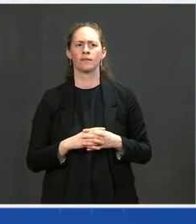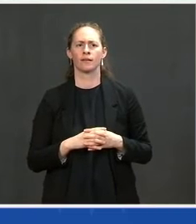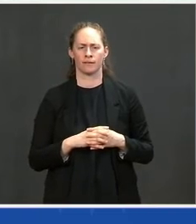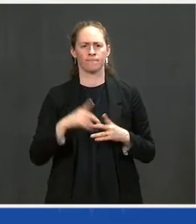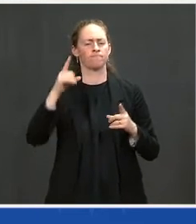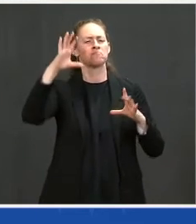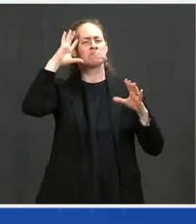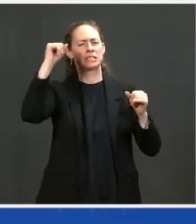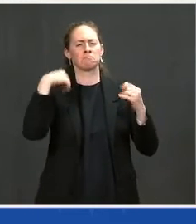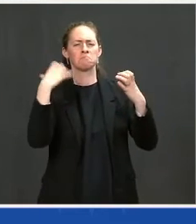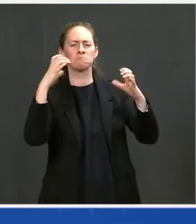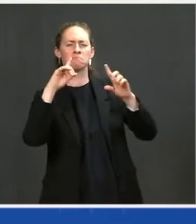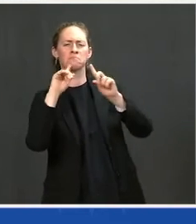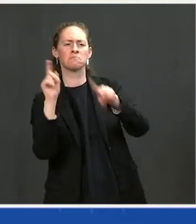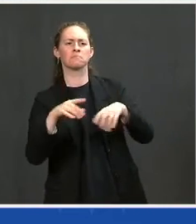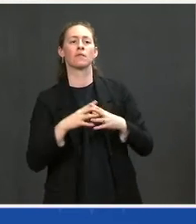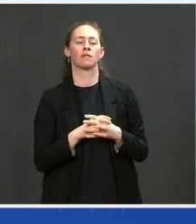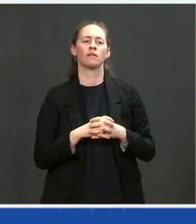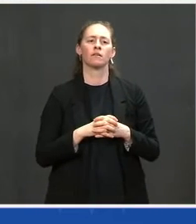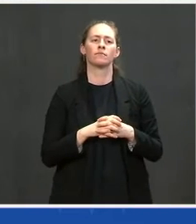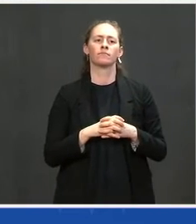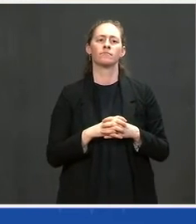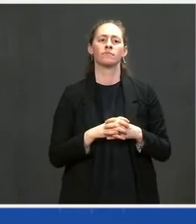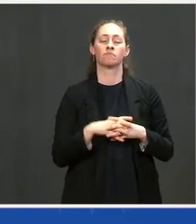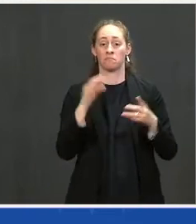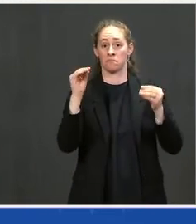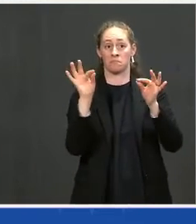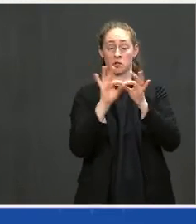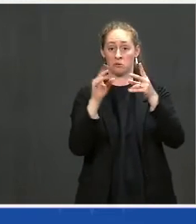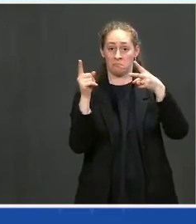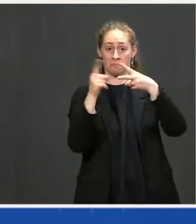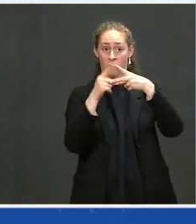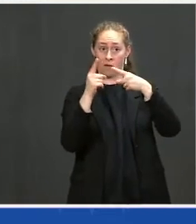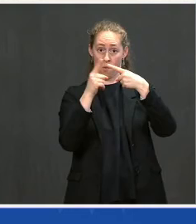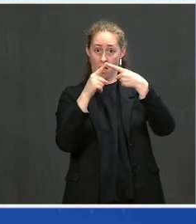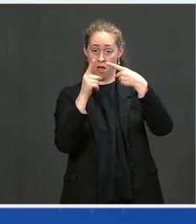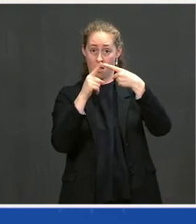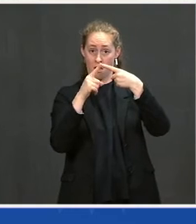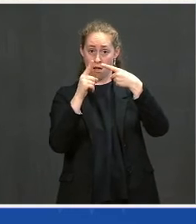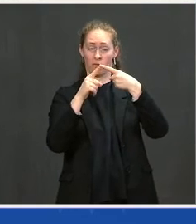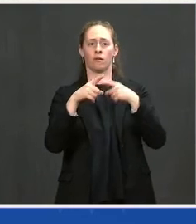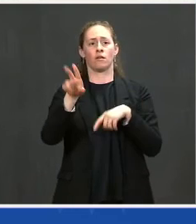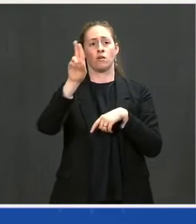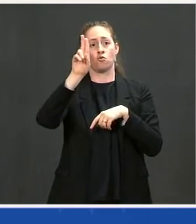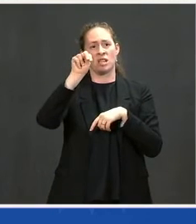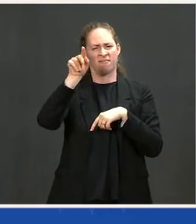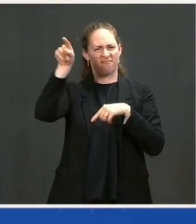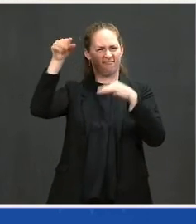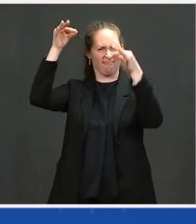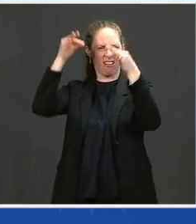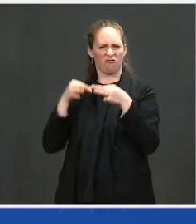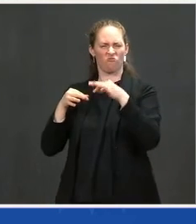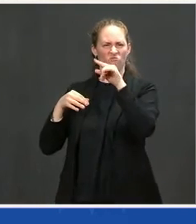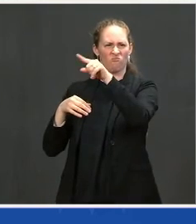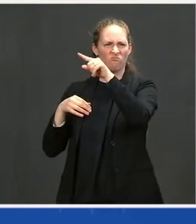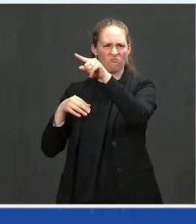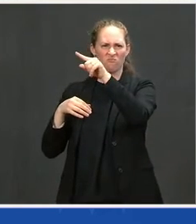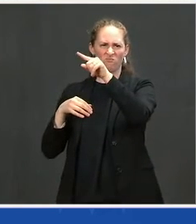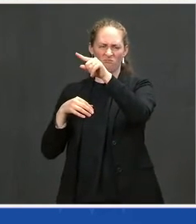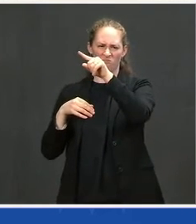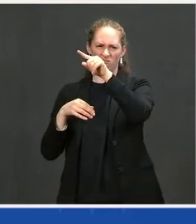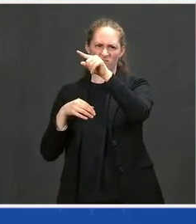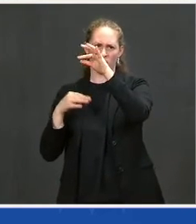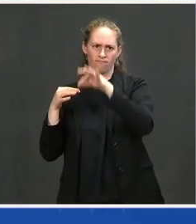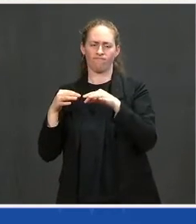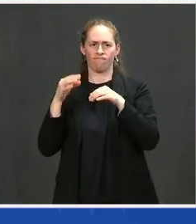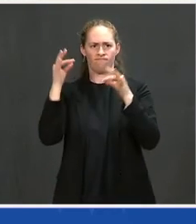UN Resolution 1718 was violated by those particular missiles that were tested, number one.